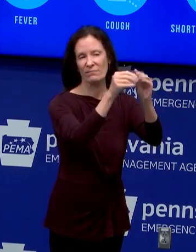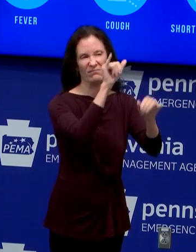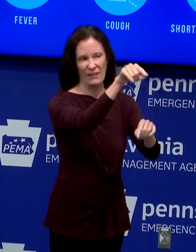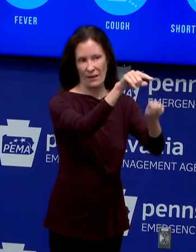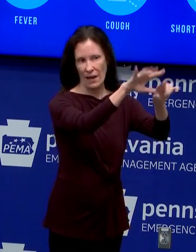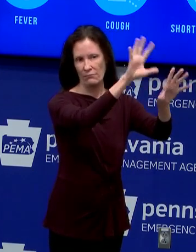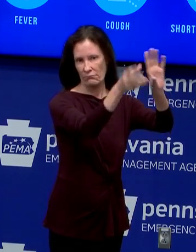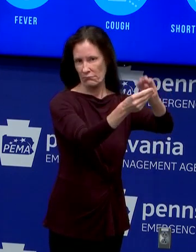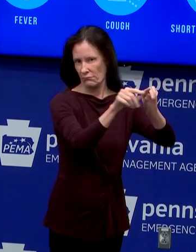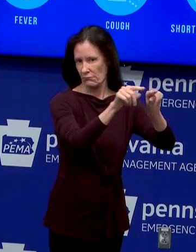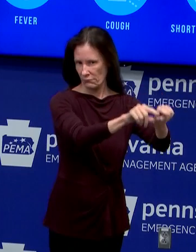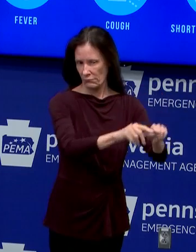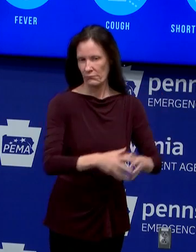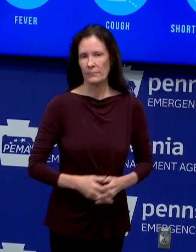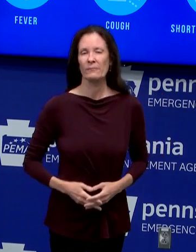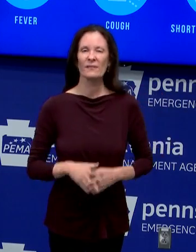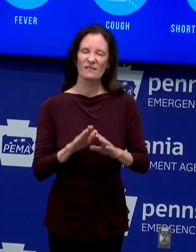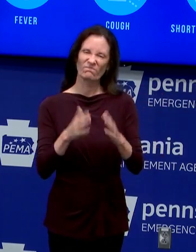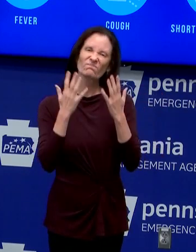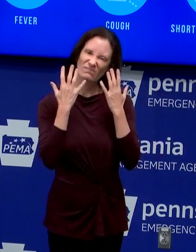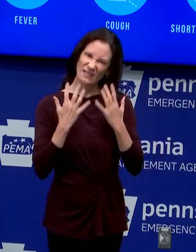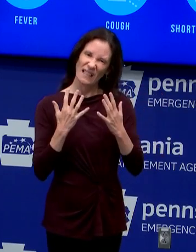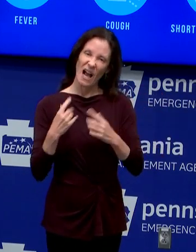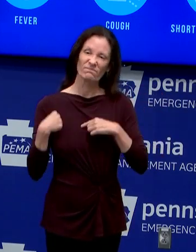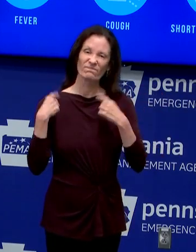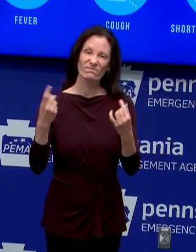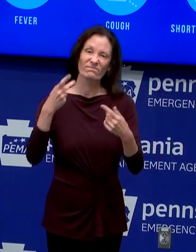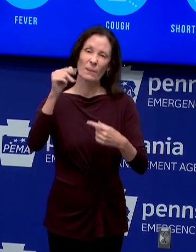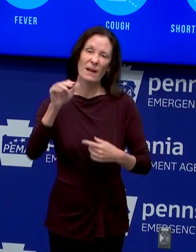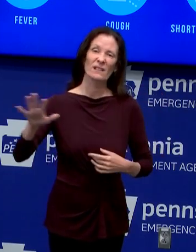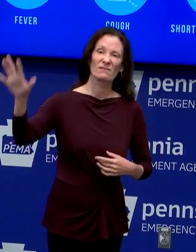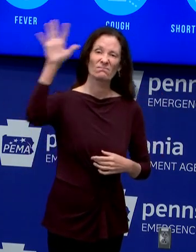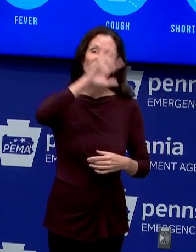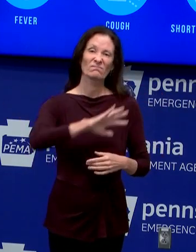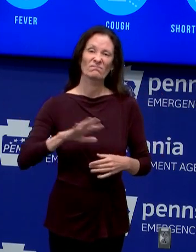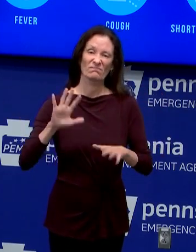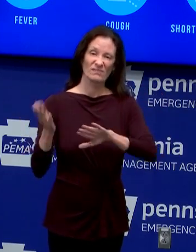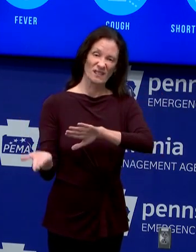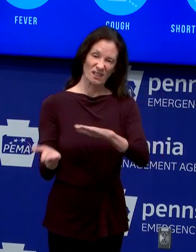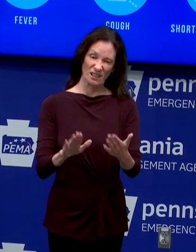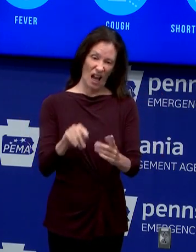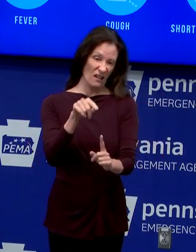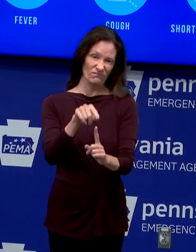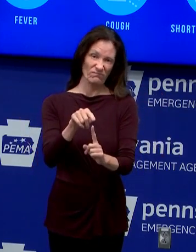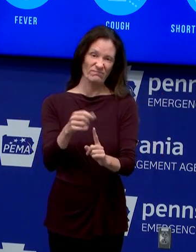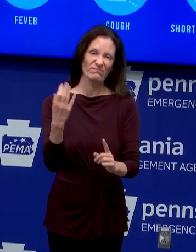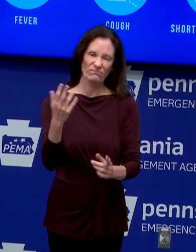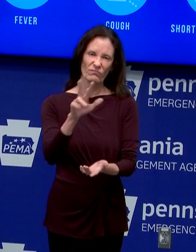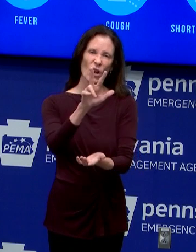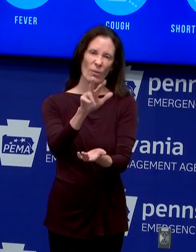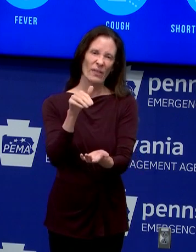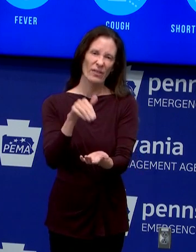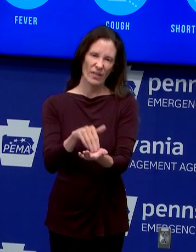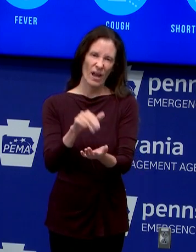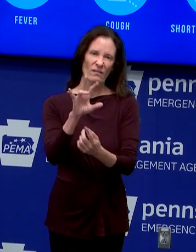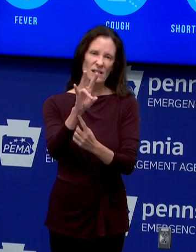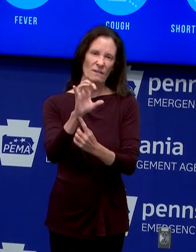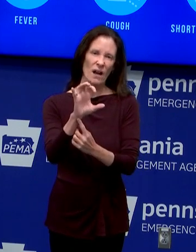Tragically, our statewide total of patients who have tested positive for COVID-19 that have passed away is now